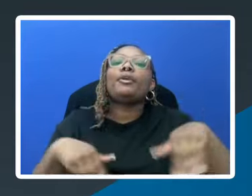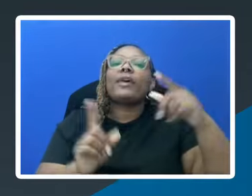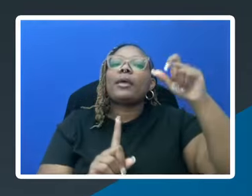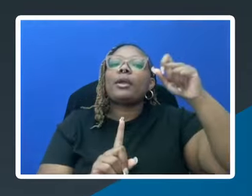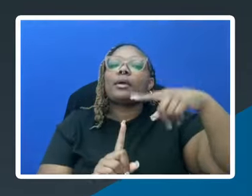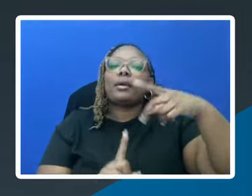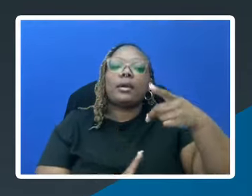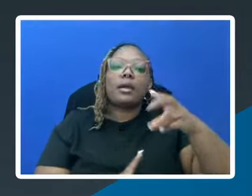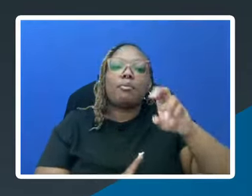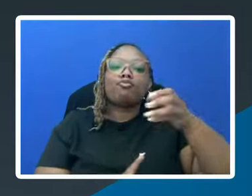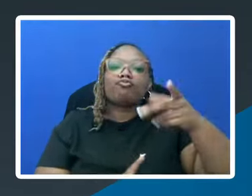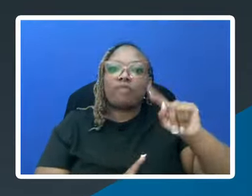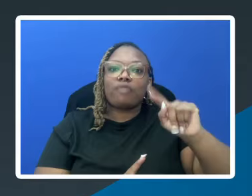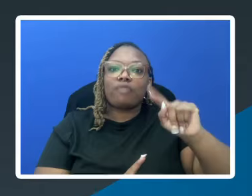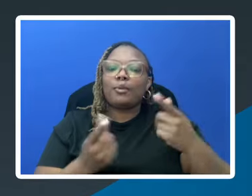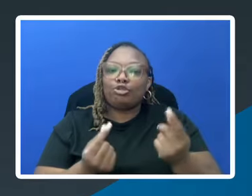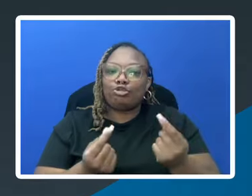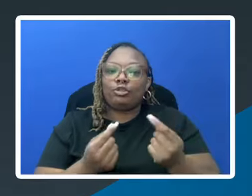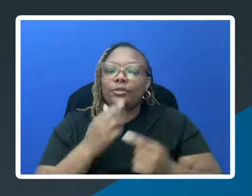have it do. And so there's this idea of